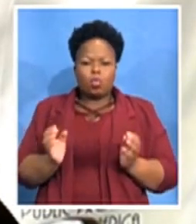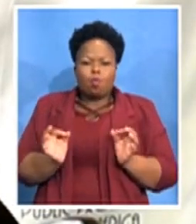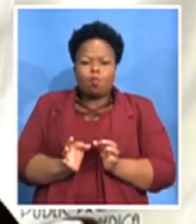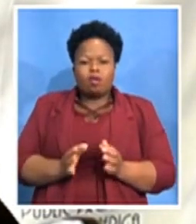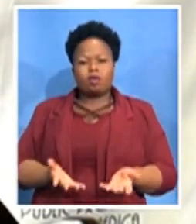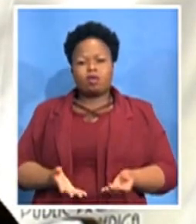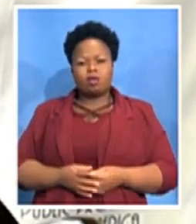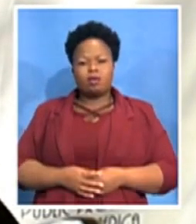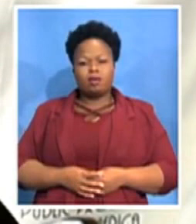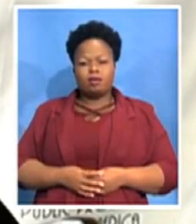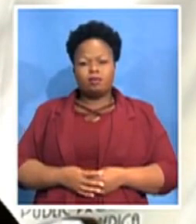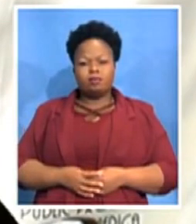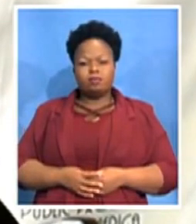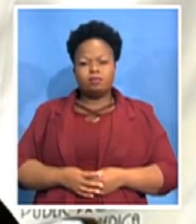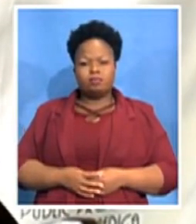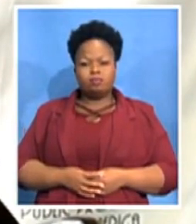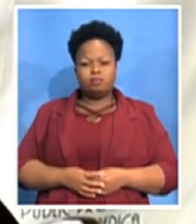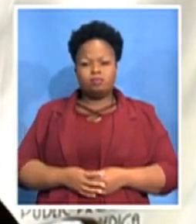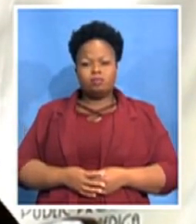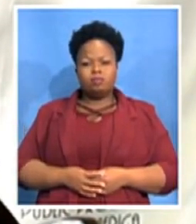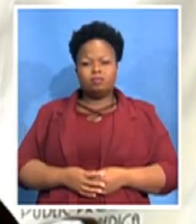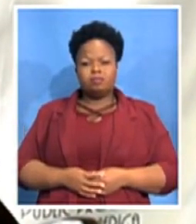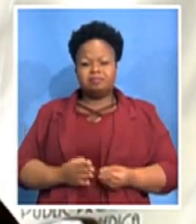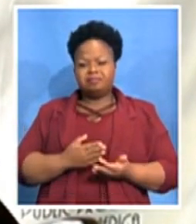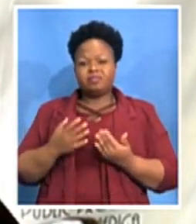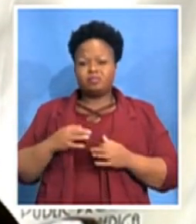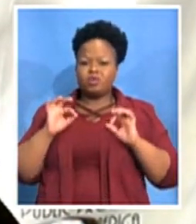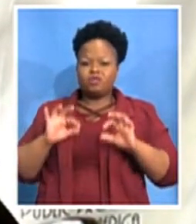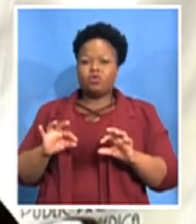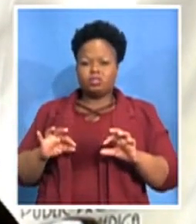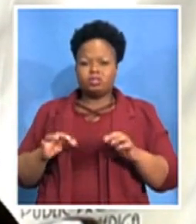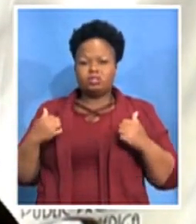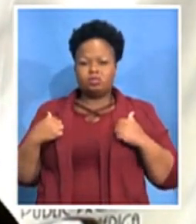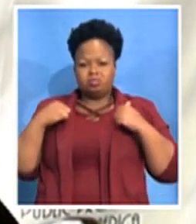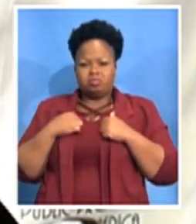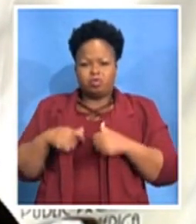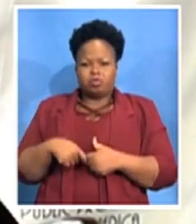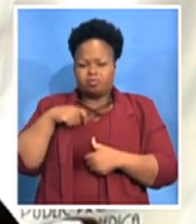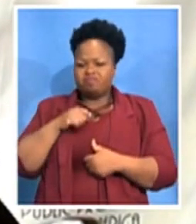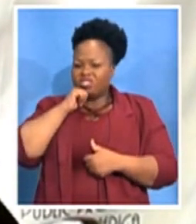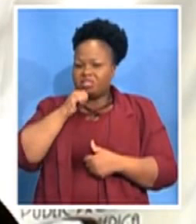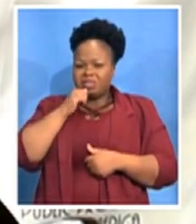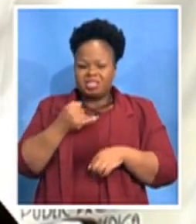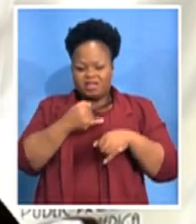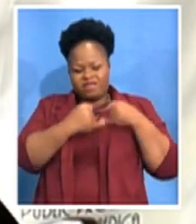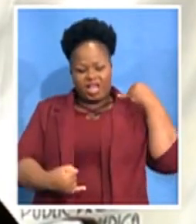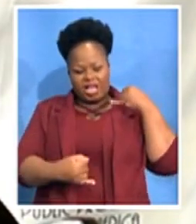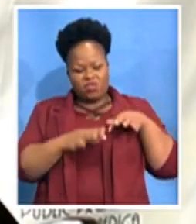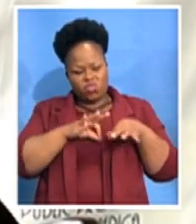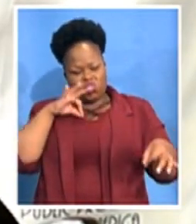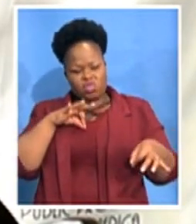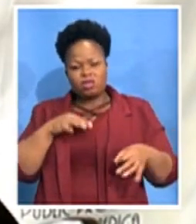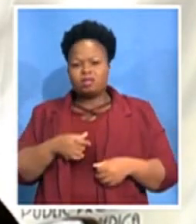Nurses were forced to wear bodysuits even if it is torn, thereby risking their health.